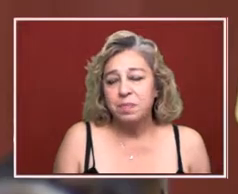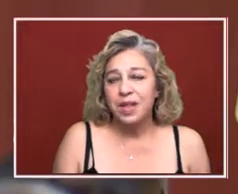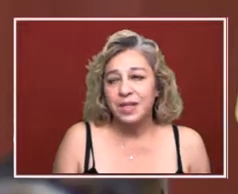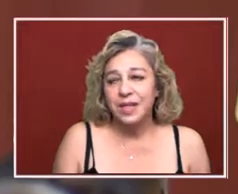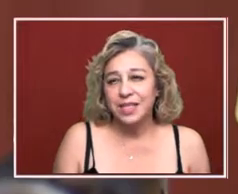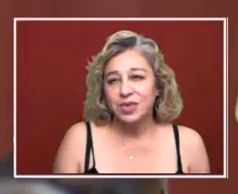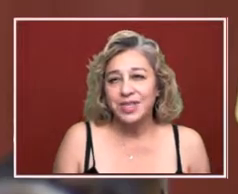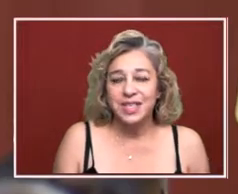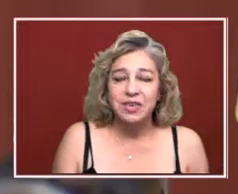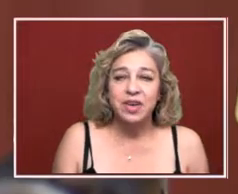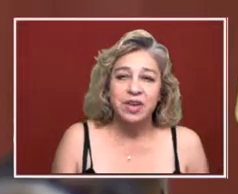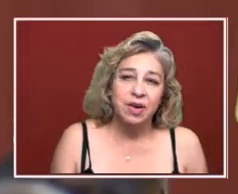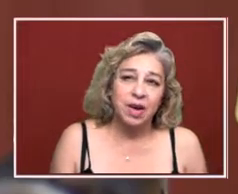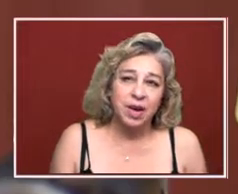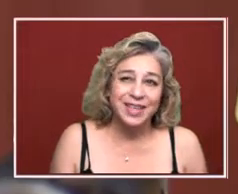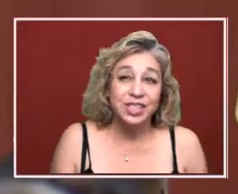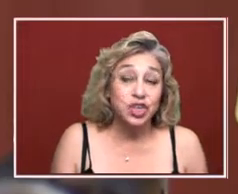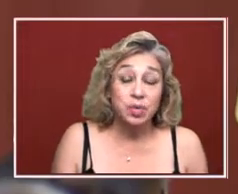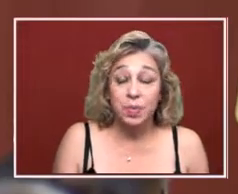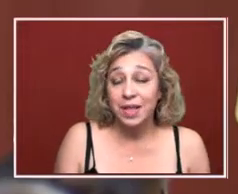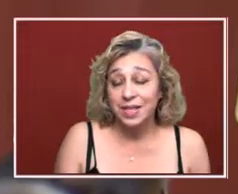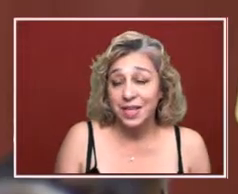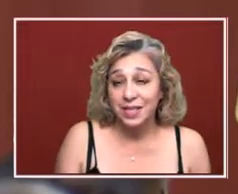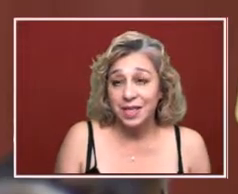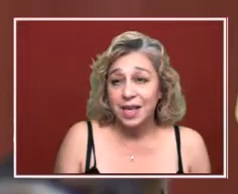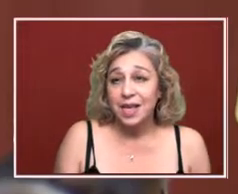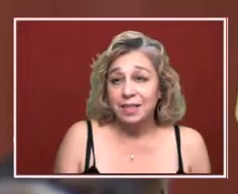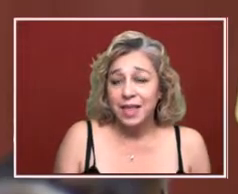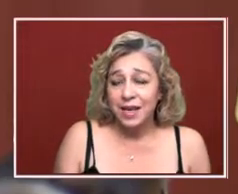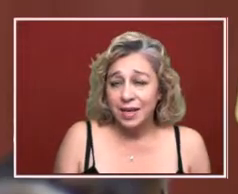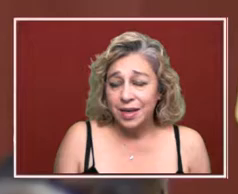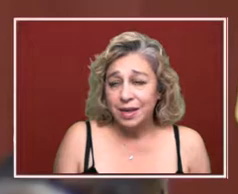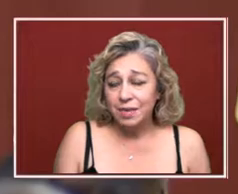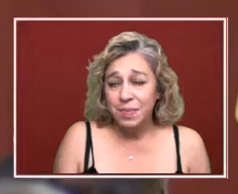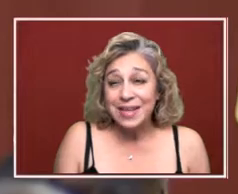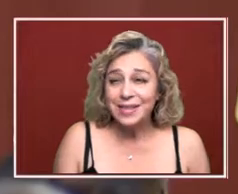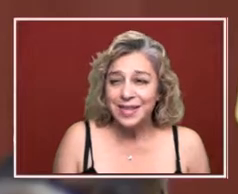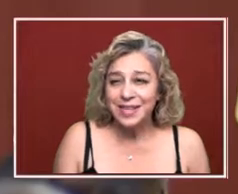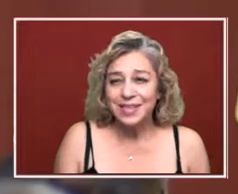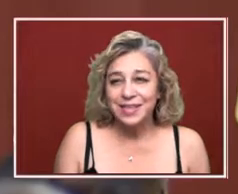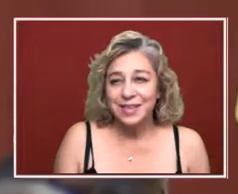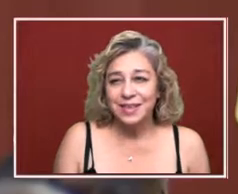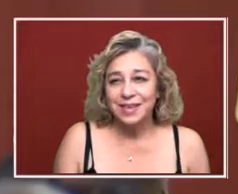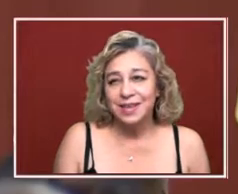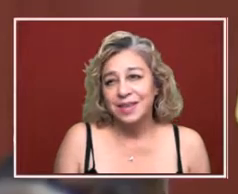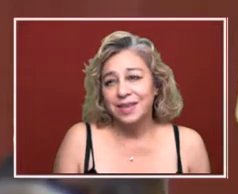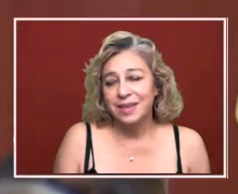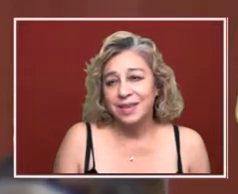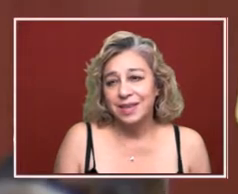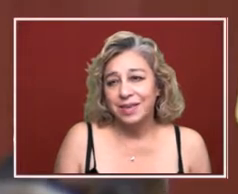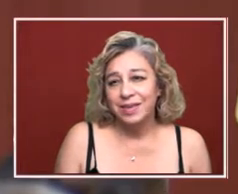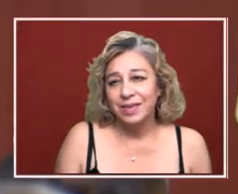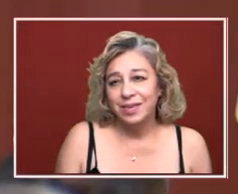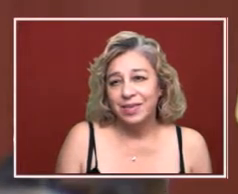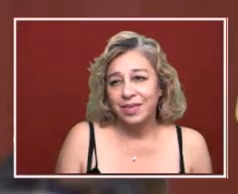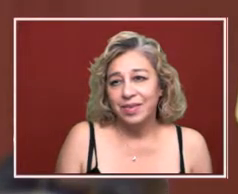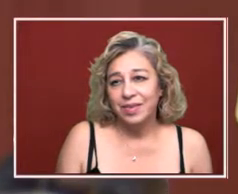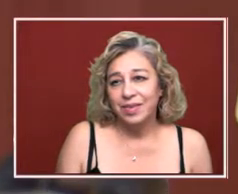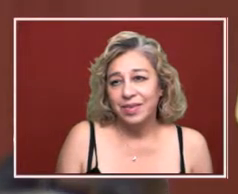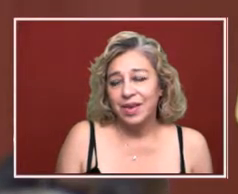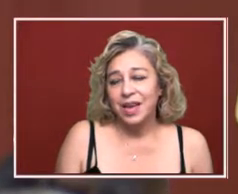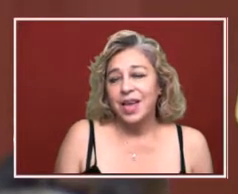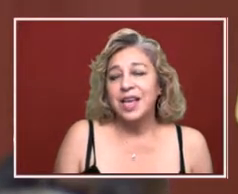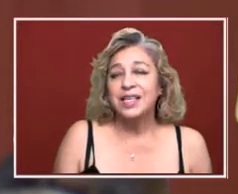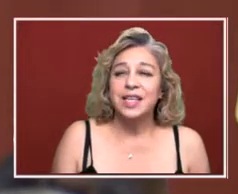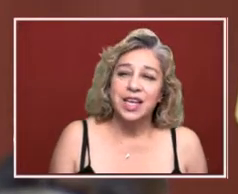foreign politics or external politics that the best is. Es la política